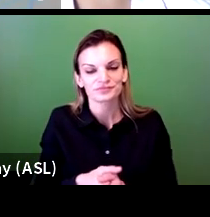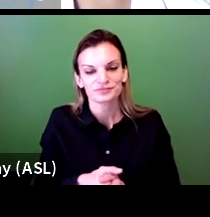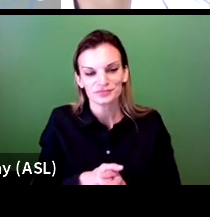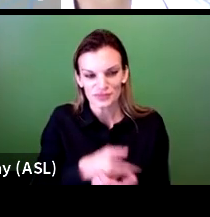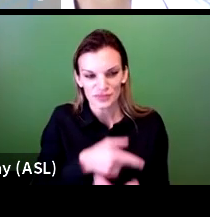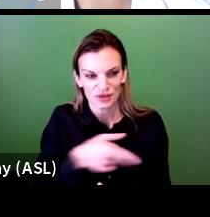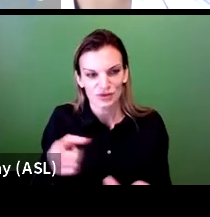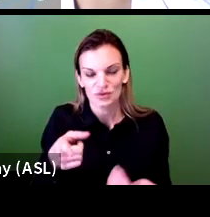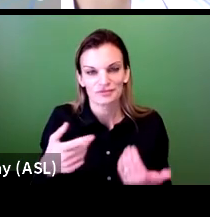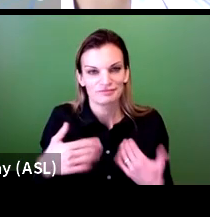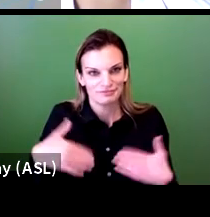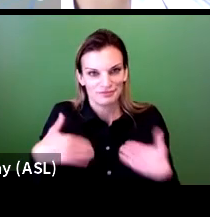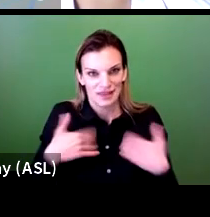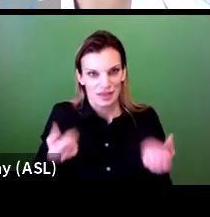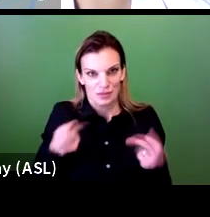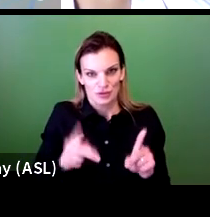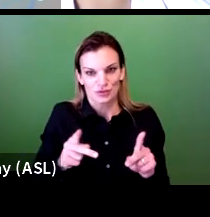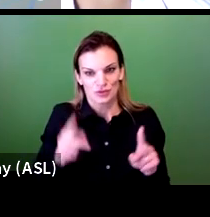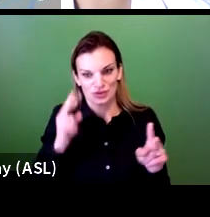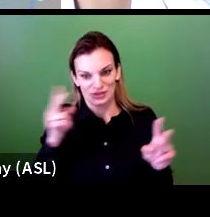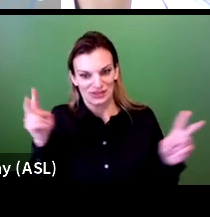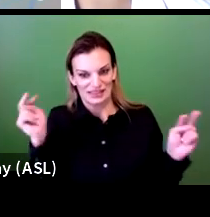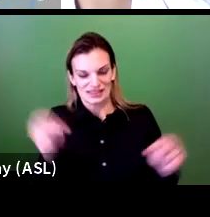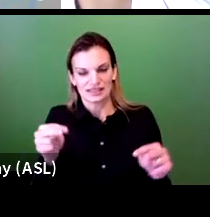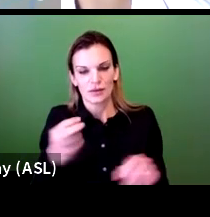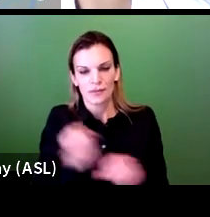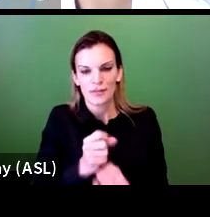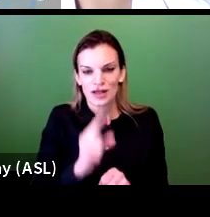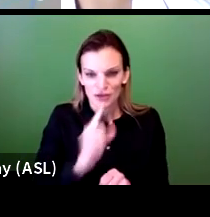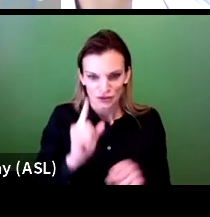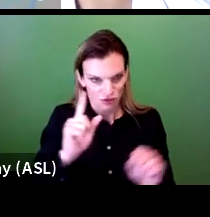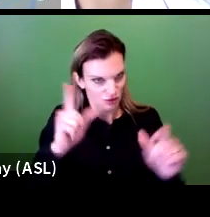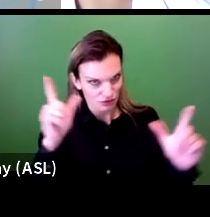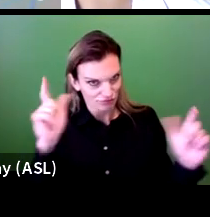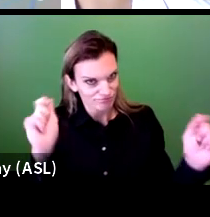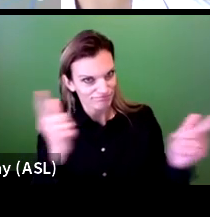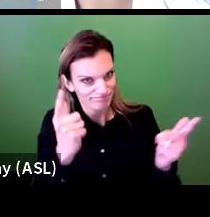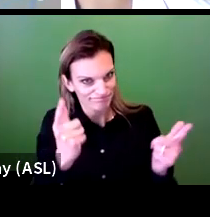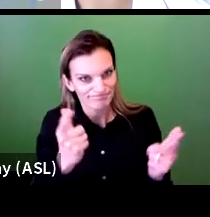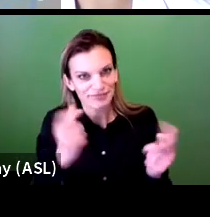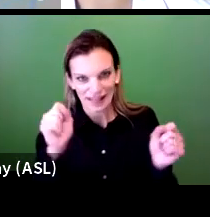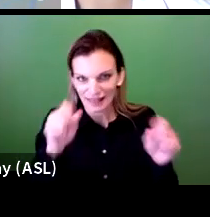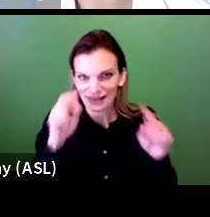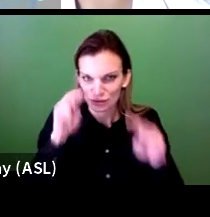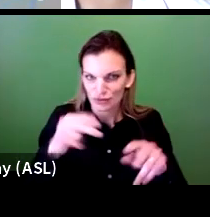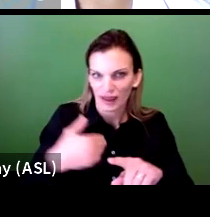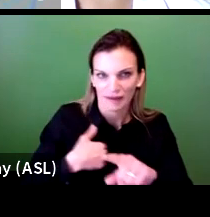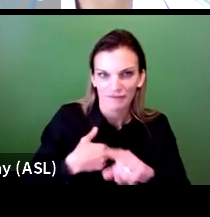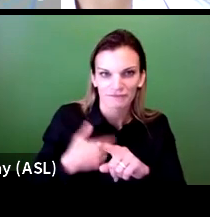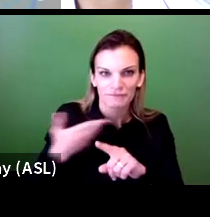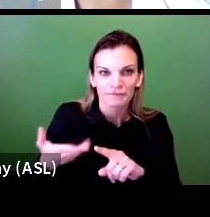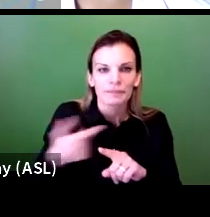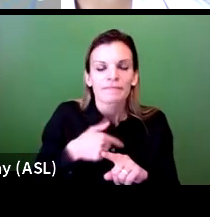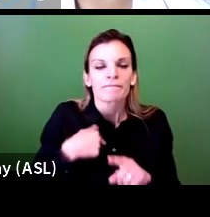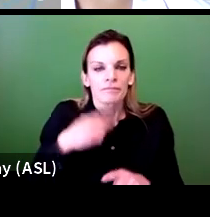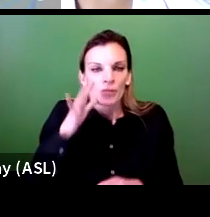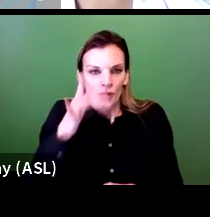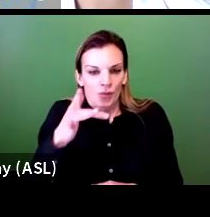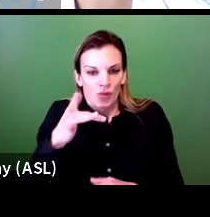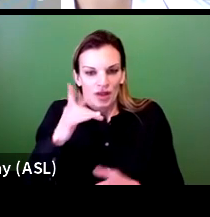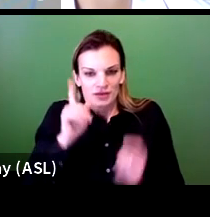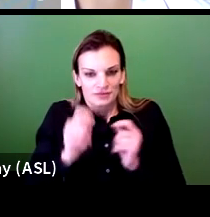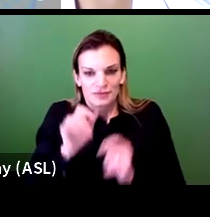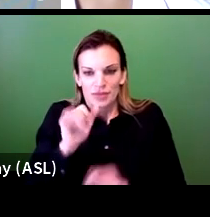haven't had the opportunity in the public to see as well. So just wanted to make those notes, and we will get the correct code